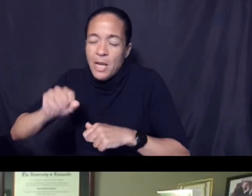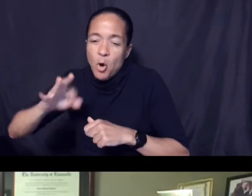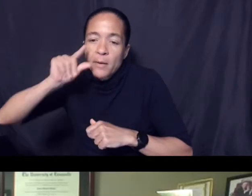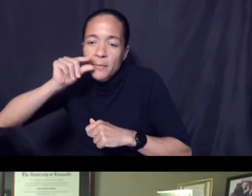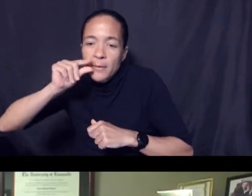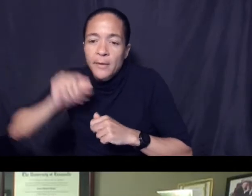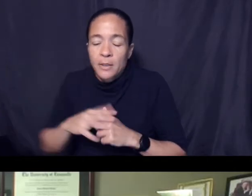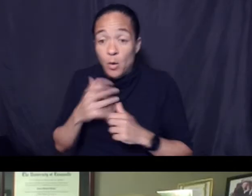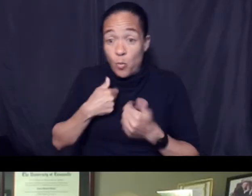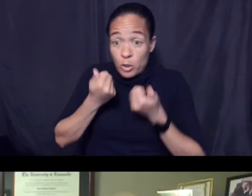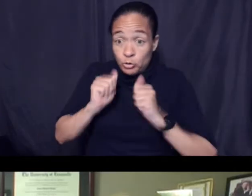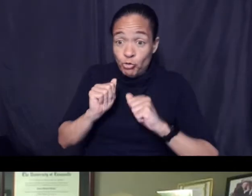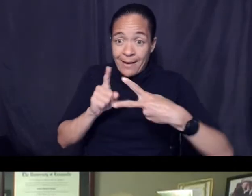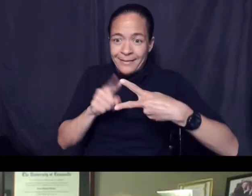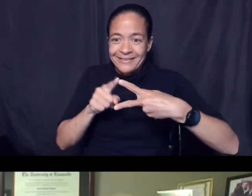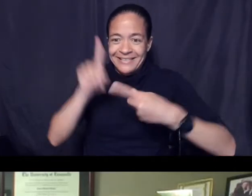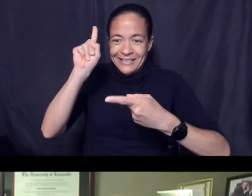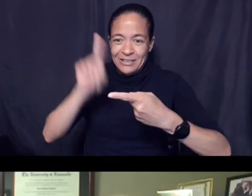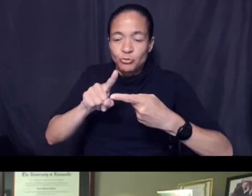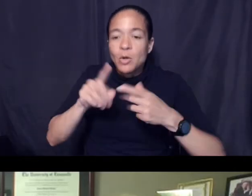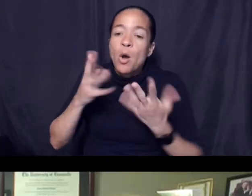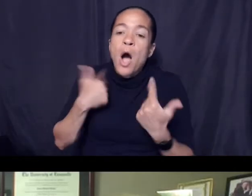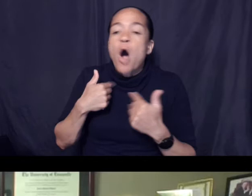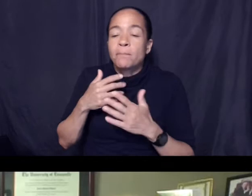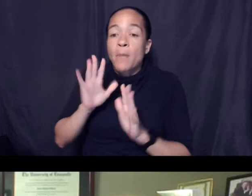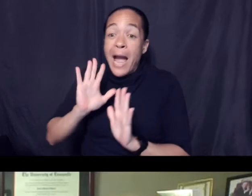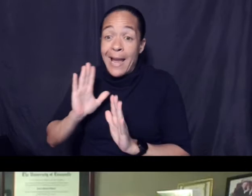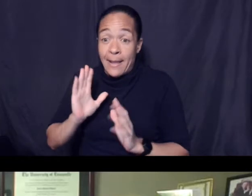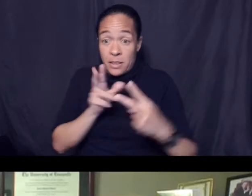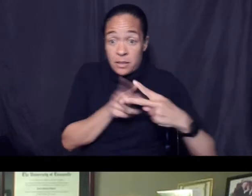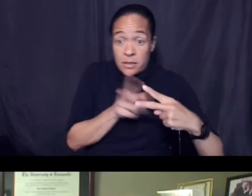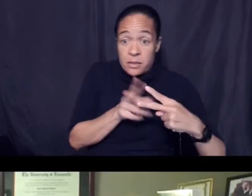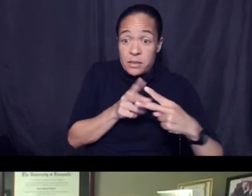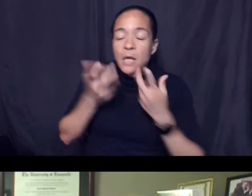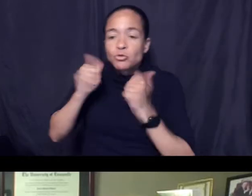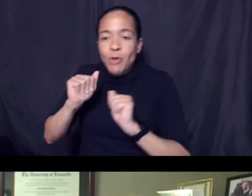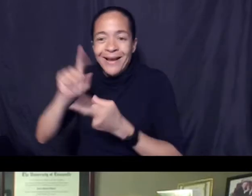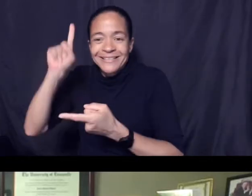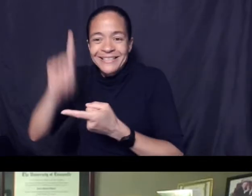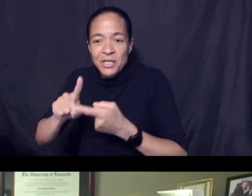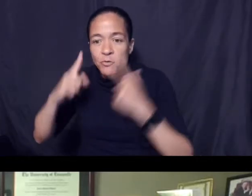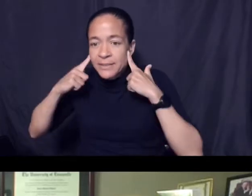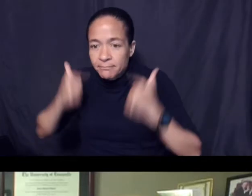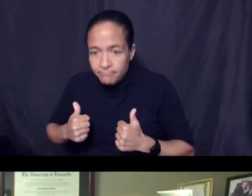as a reminder, we're trying to decrease the progression of hearing loss and improve their neurodevelopment.